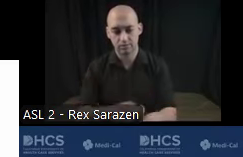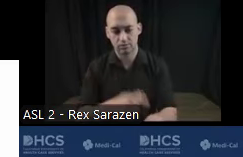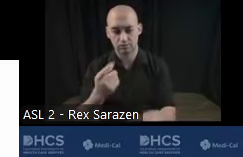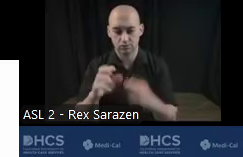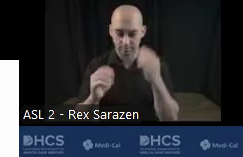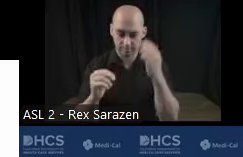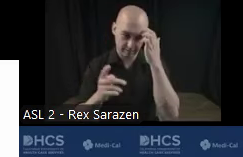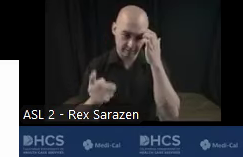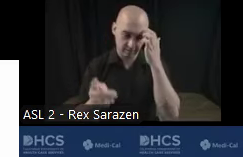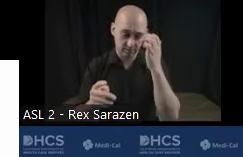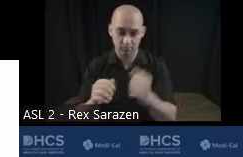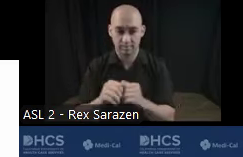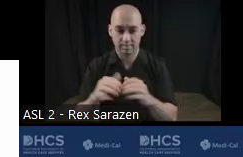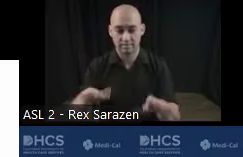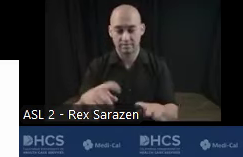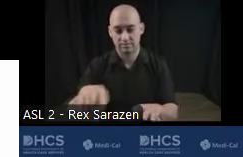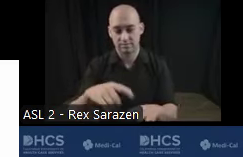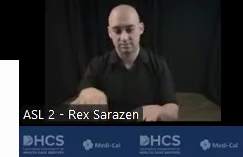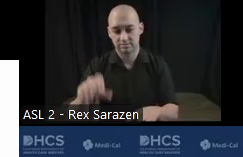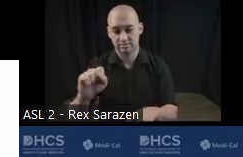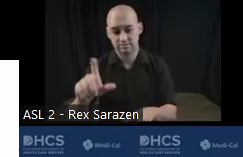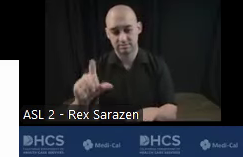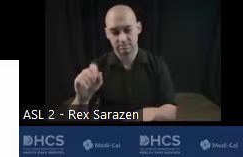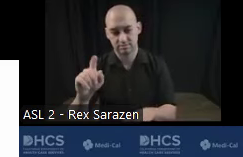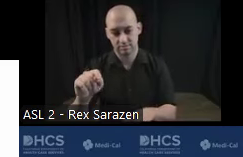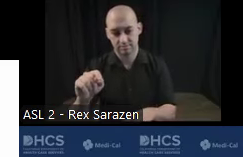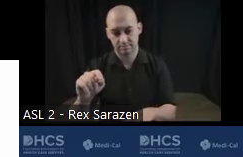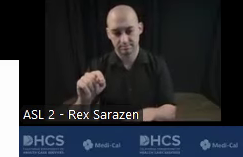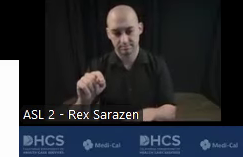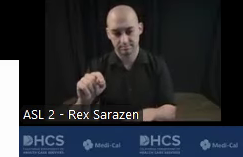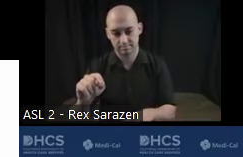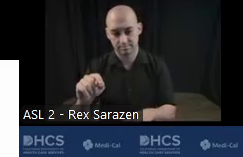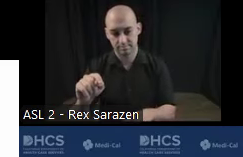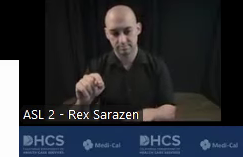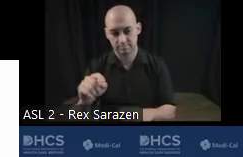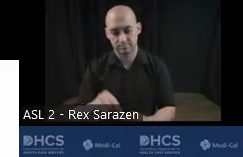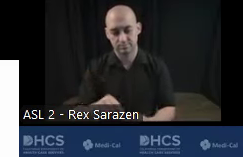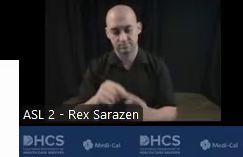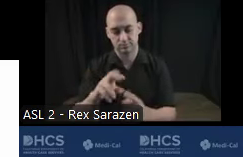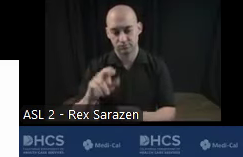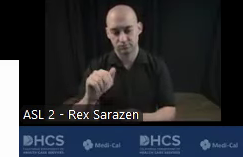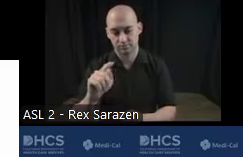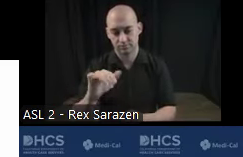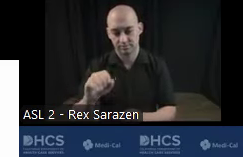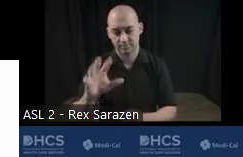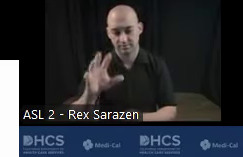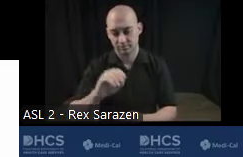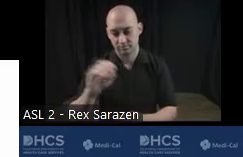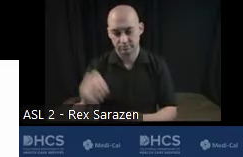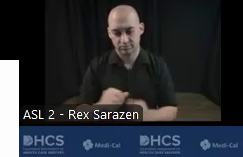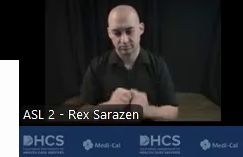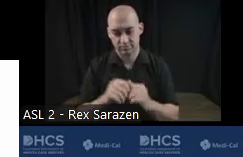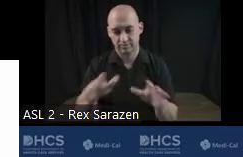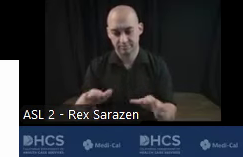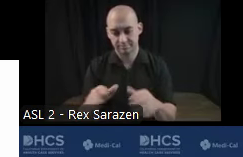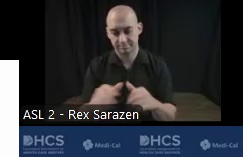we release those slots at a certain ratio. So 50% of the slots we release